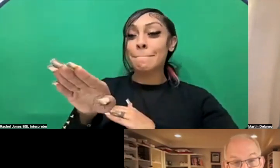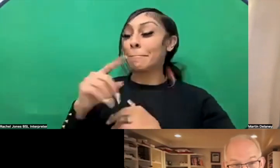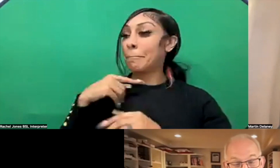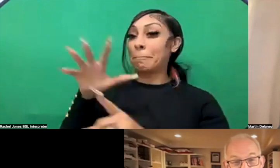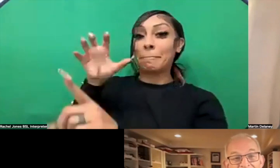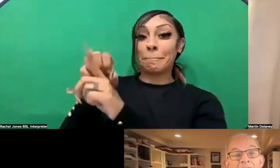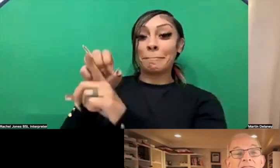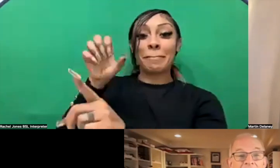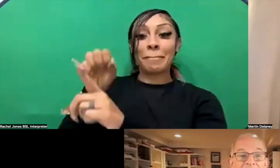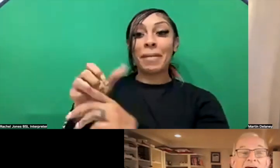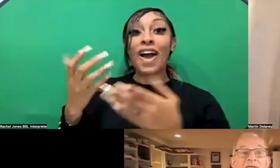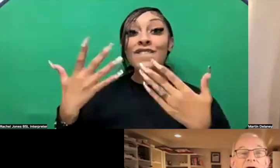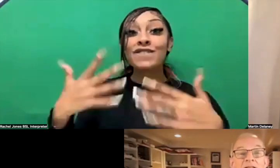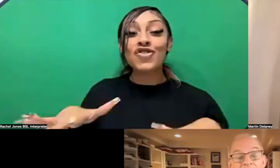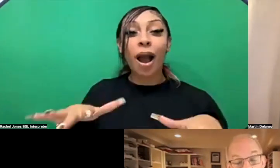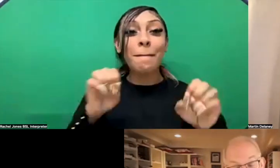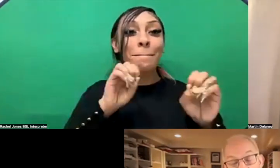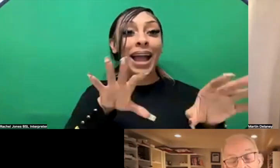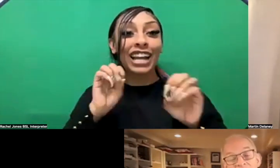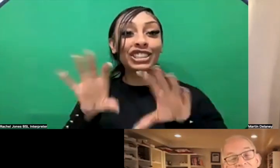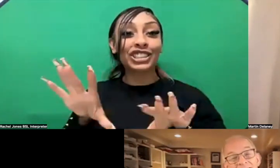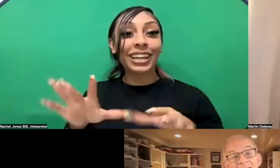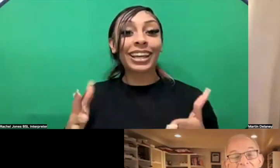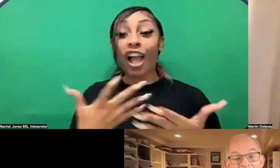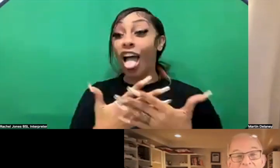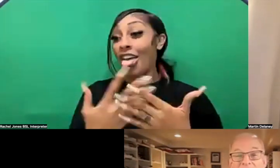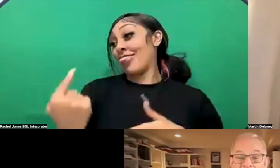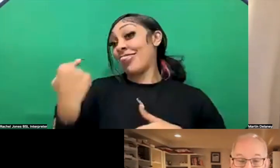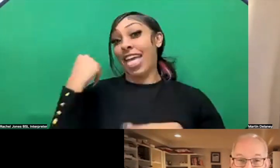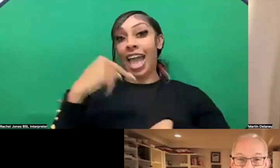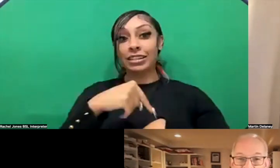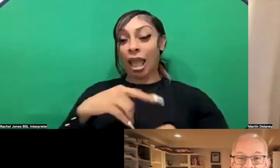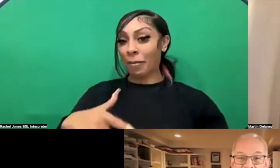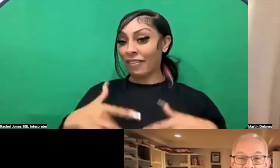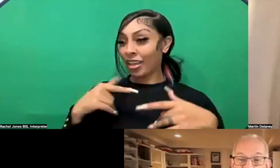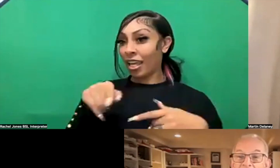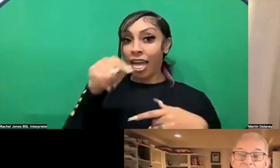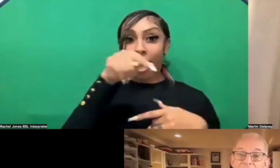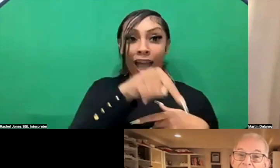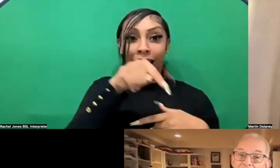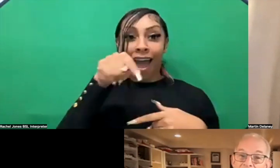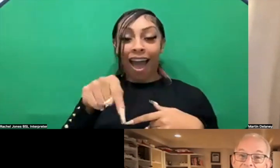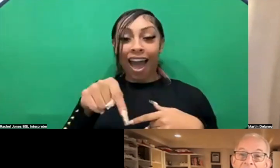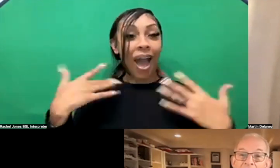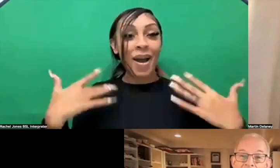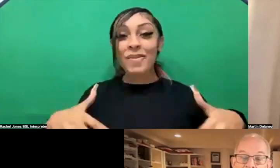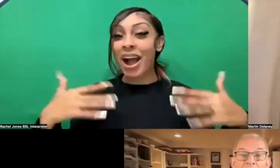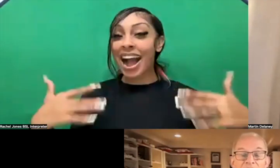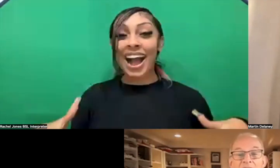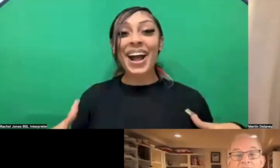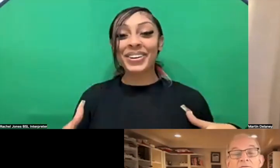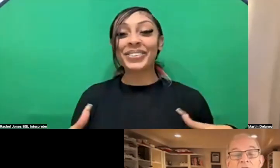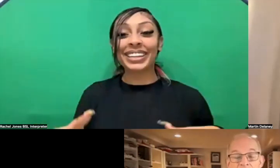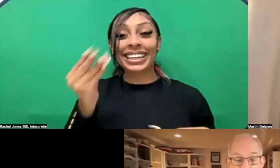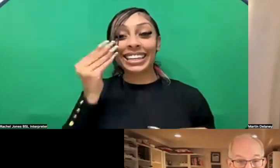from magic." And at that time, a lot of people had that feeling. They would just be amazed when they'd hear a real